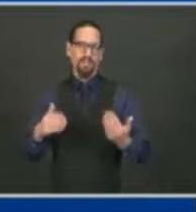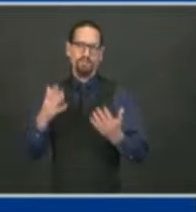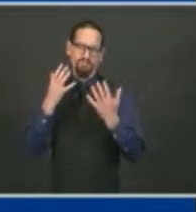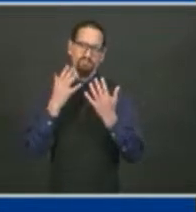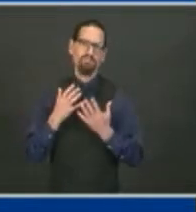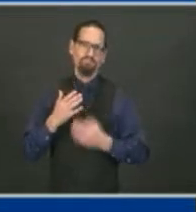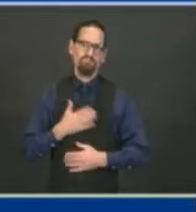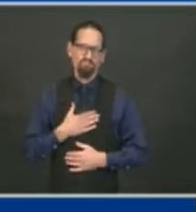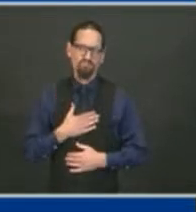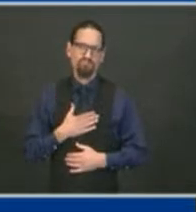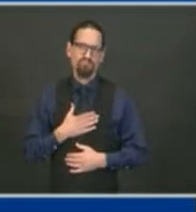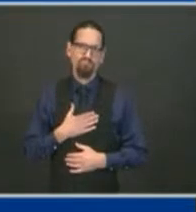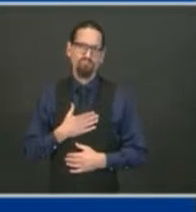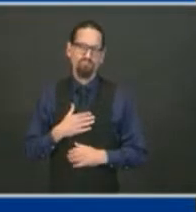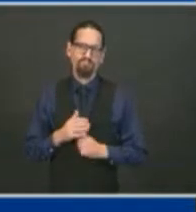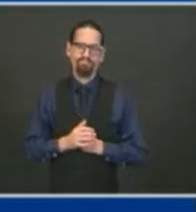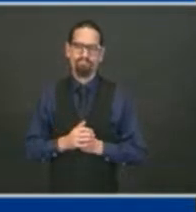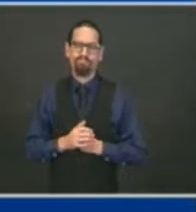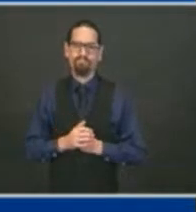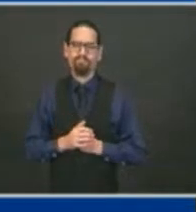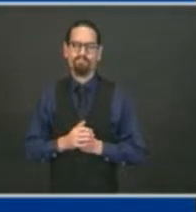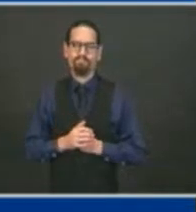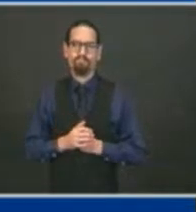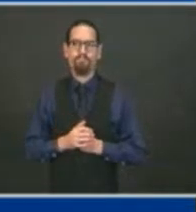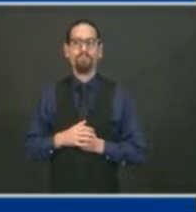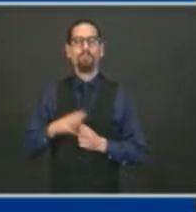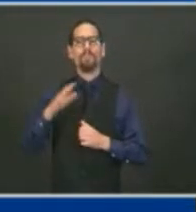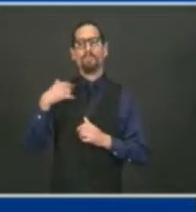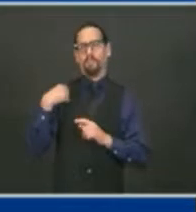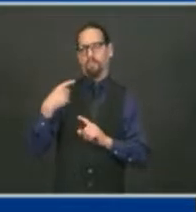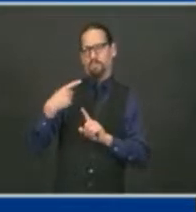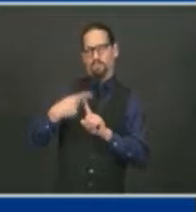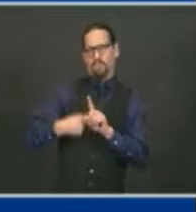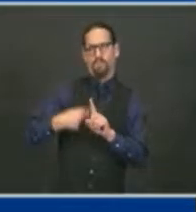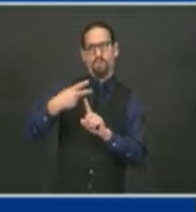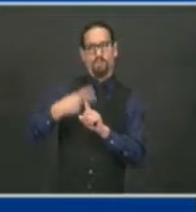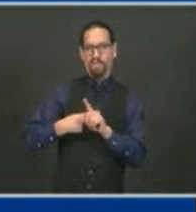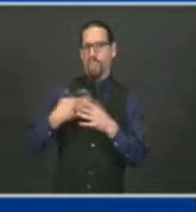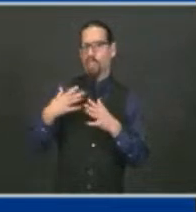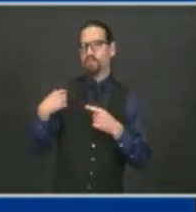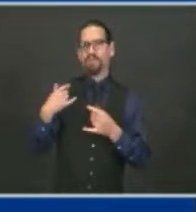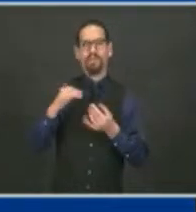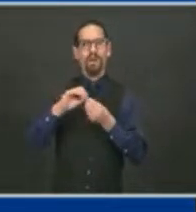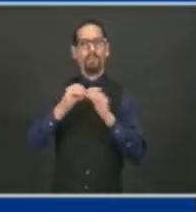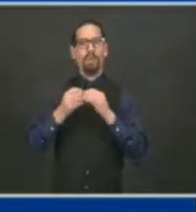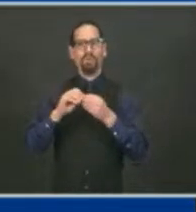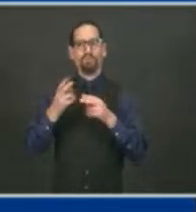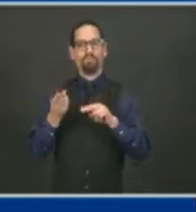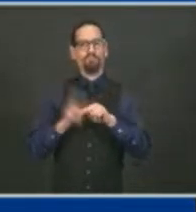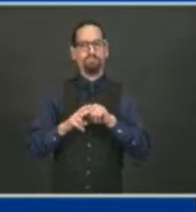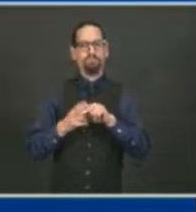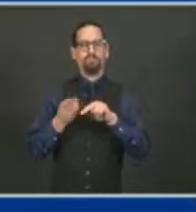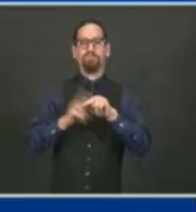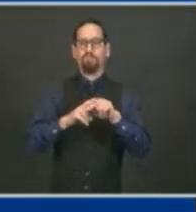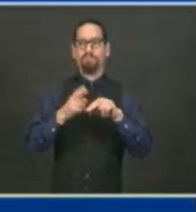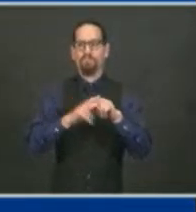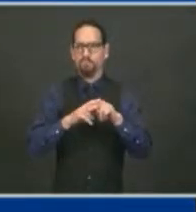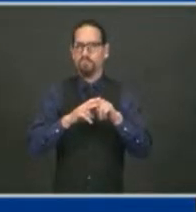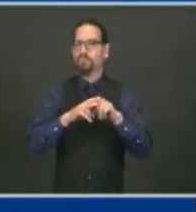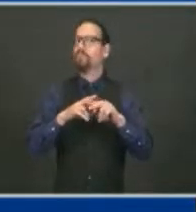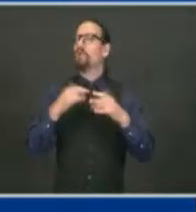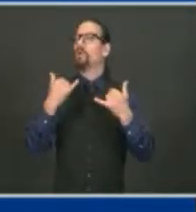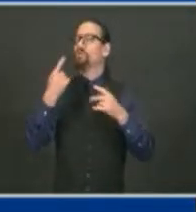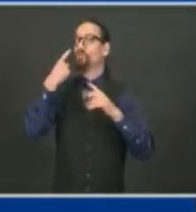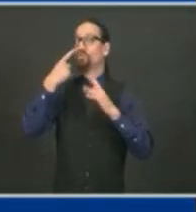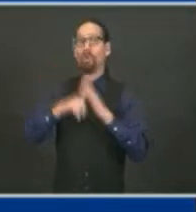After a few months of numbers ticking up week after week, we're starting to see our numbers turn around and begin to trend in the right